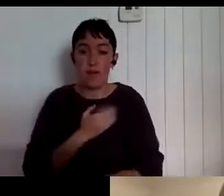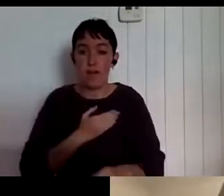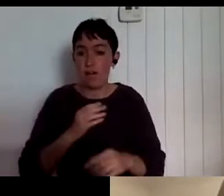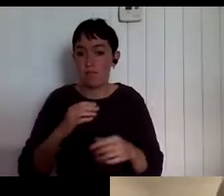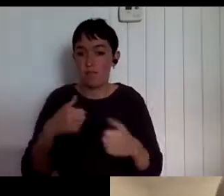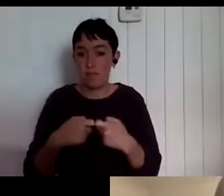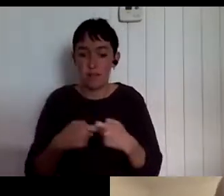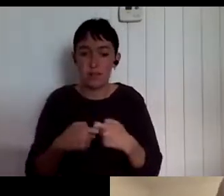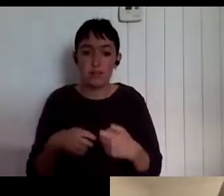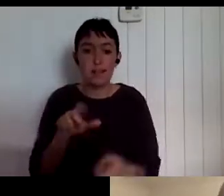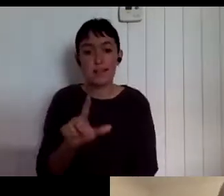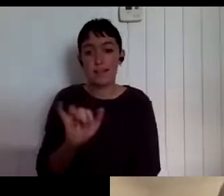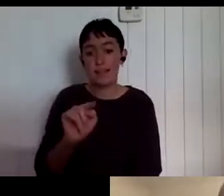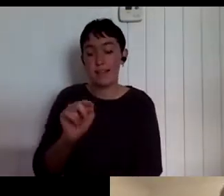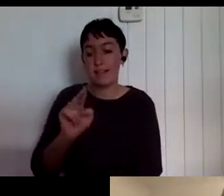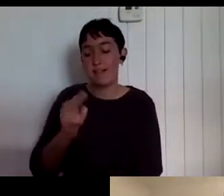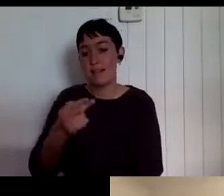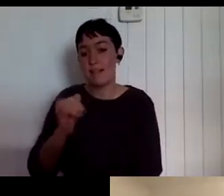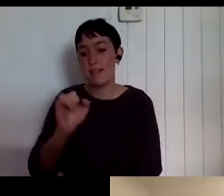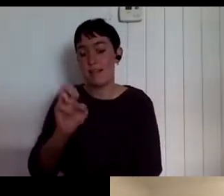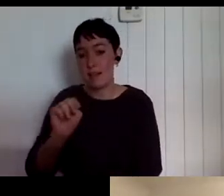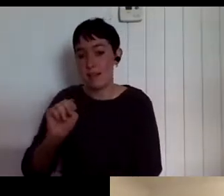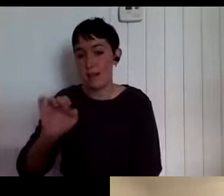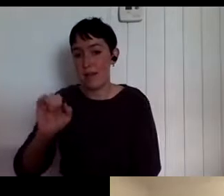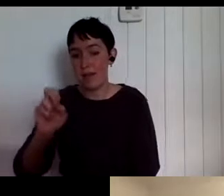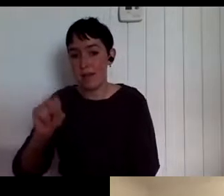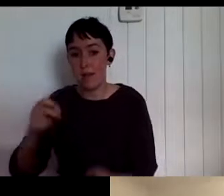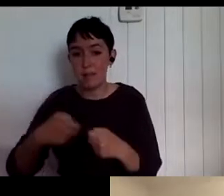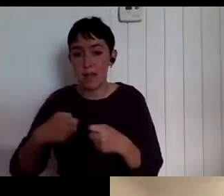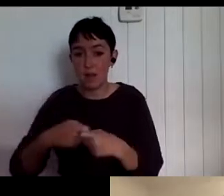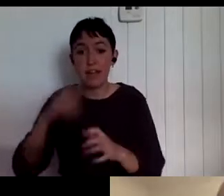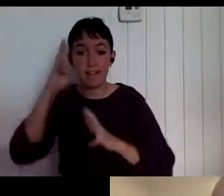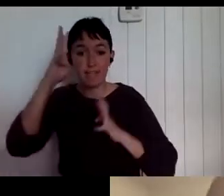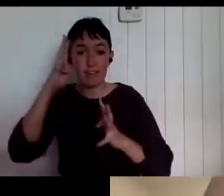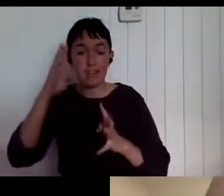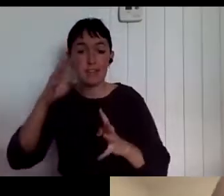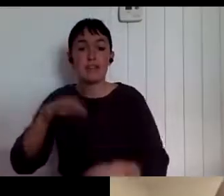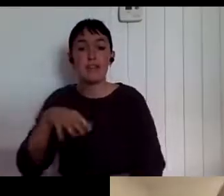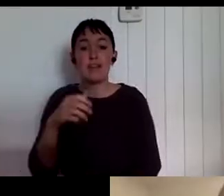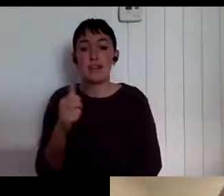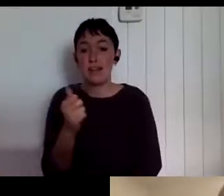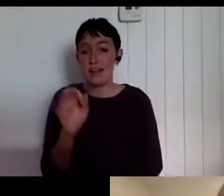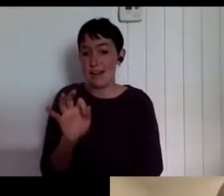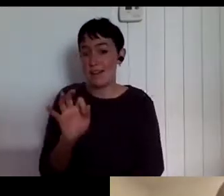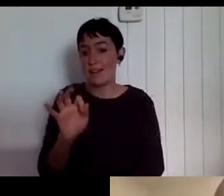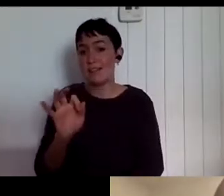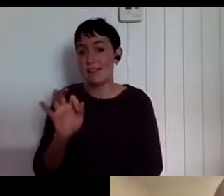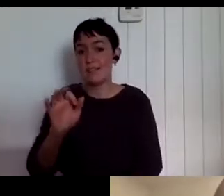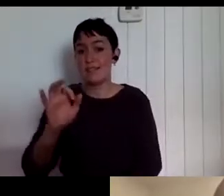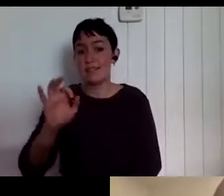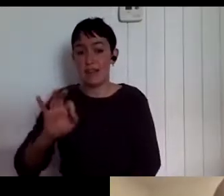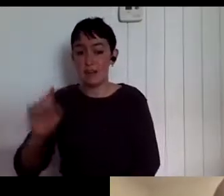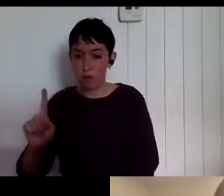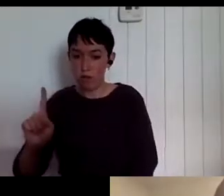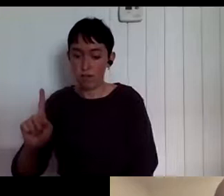invented in 1991. You know, in that 18 years from, you know, 10 years ago to now, a lot of what's been worked on is not only